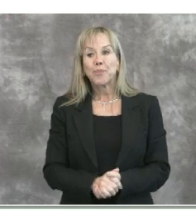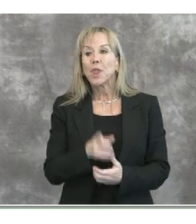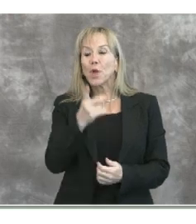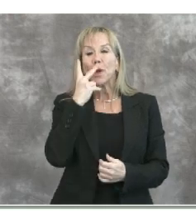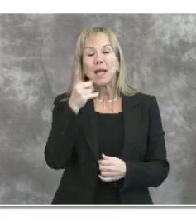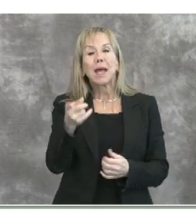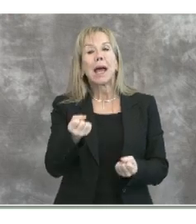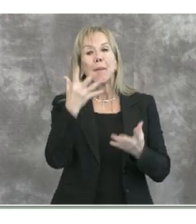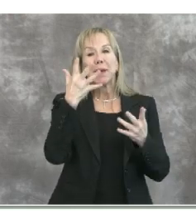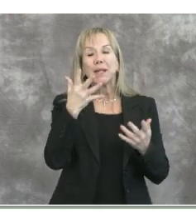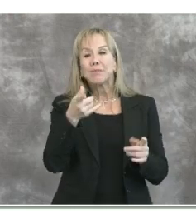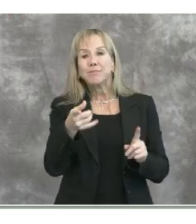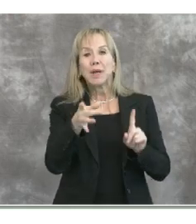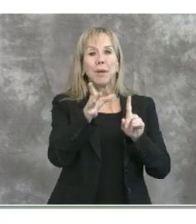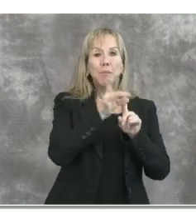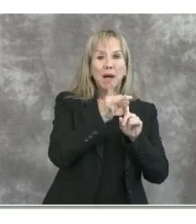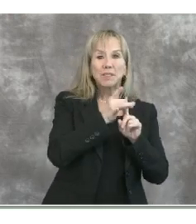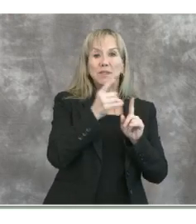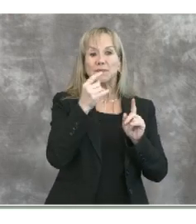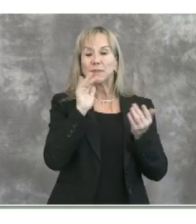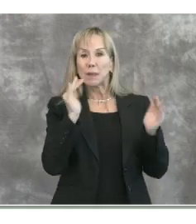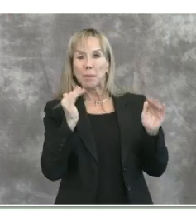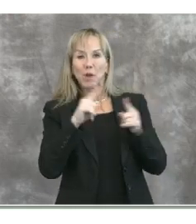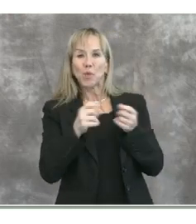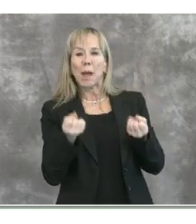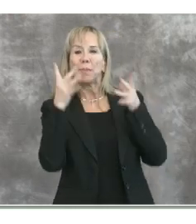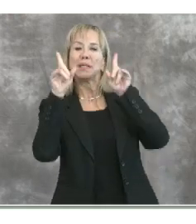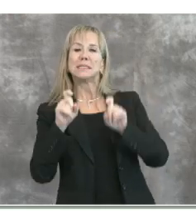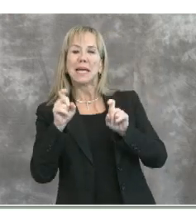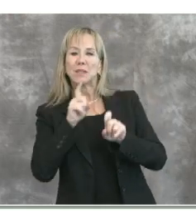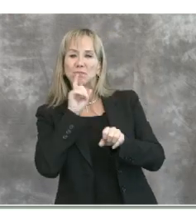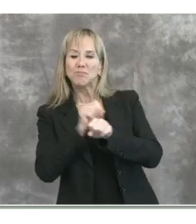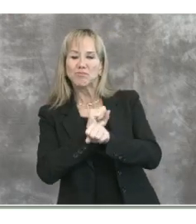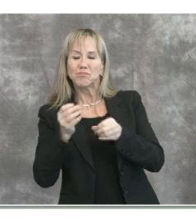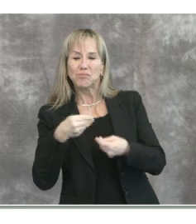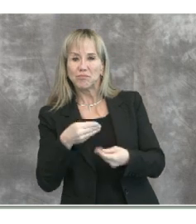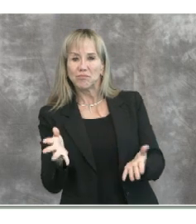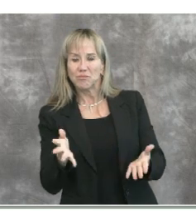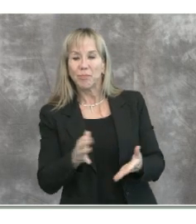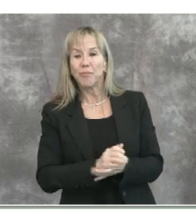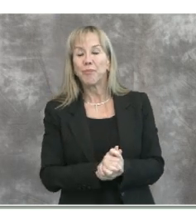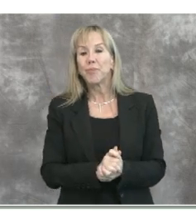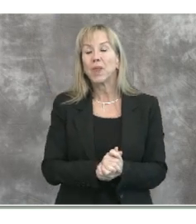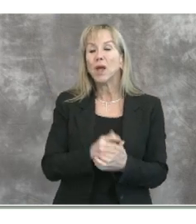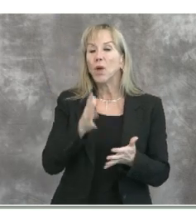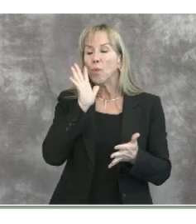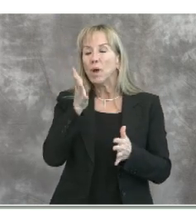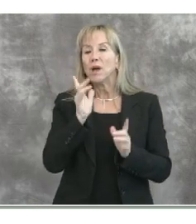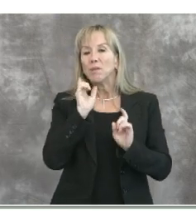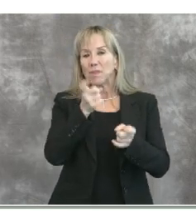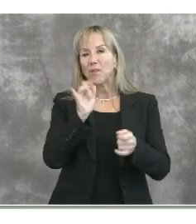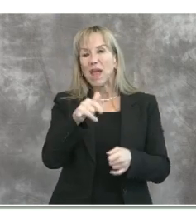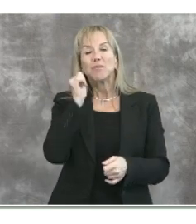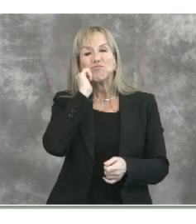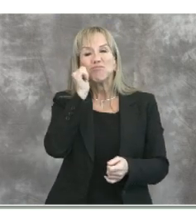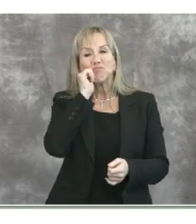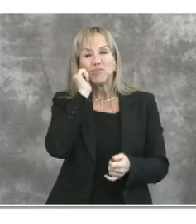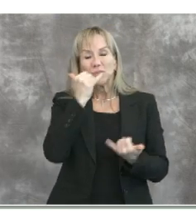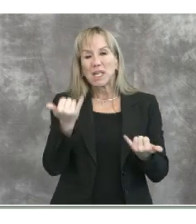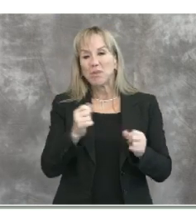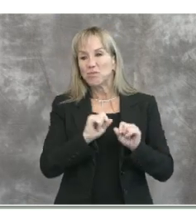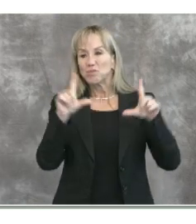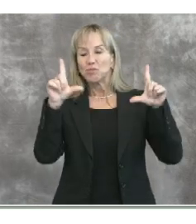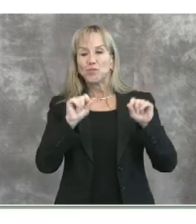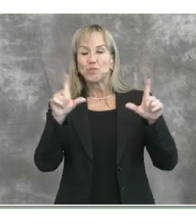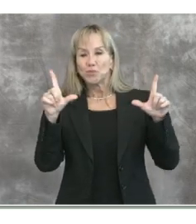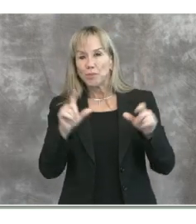in positives versus tests. And again, we will begin providing this in a day-to-day breakdown of the